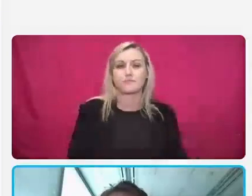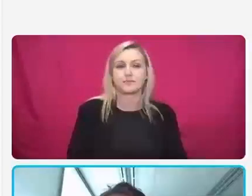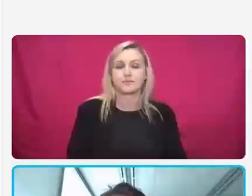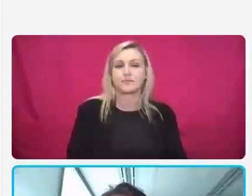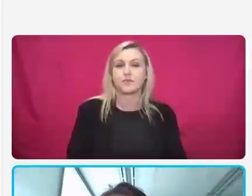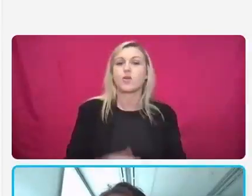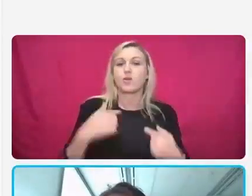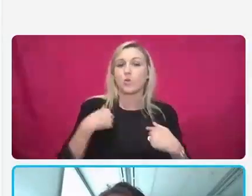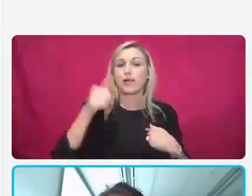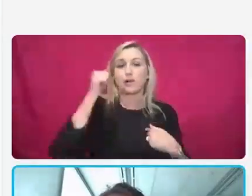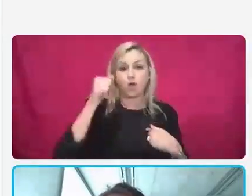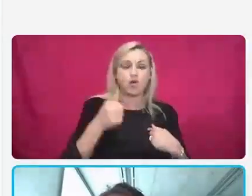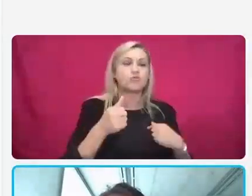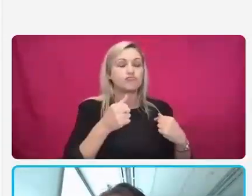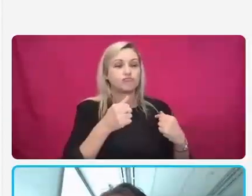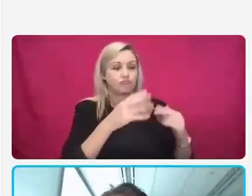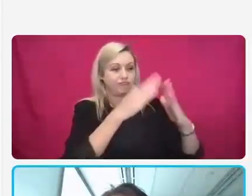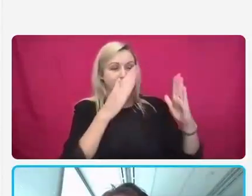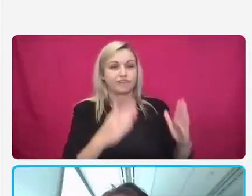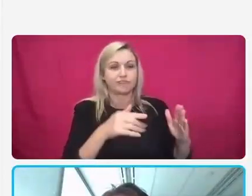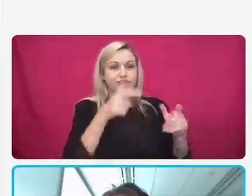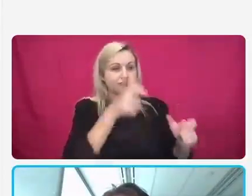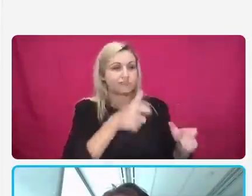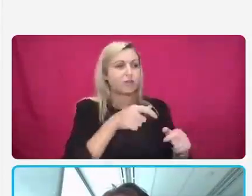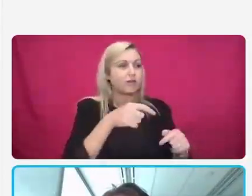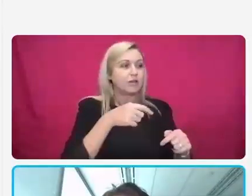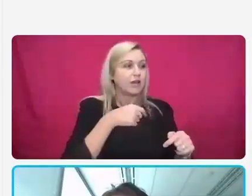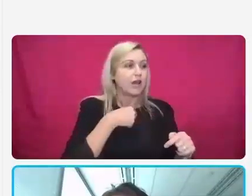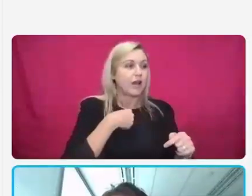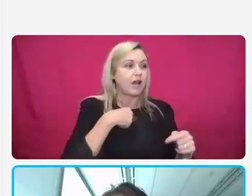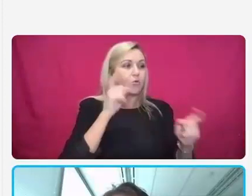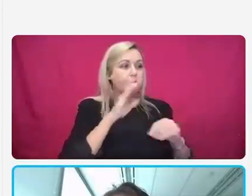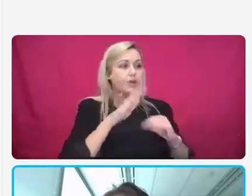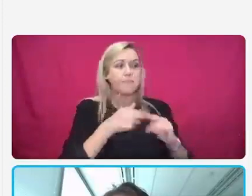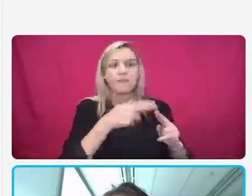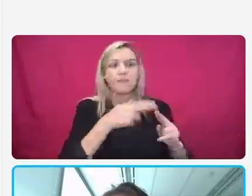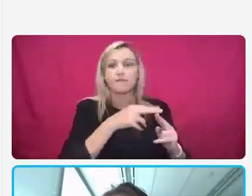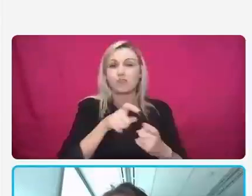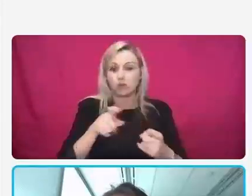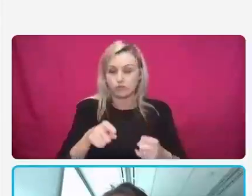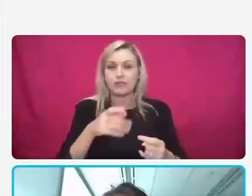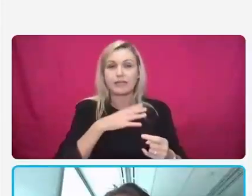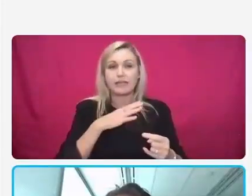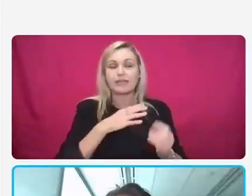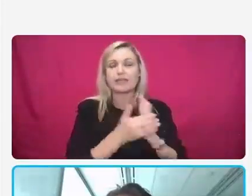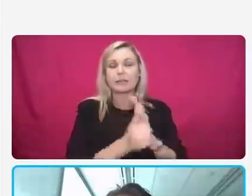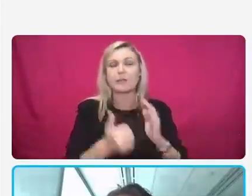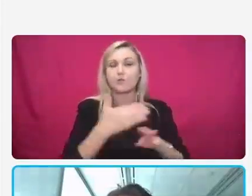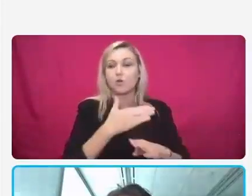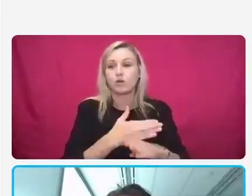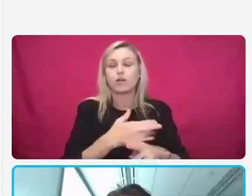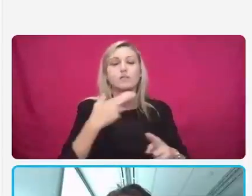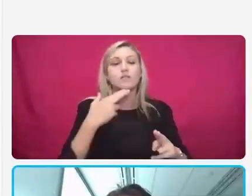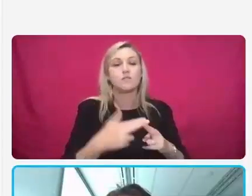are aware residential aged care providers are concerned about the ability to recruit and retain sufficiently skilled workers to meet the new care minutes